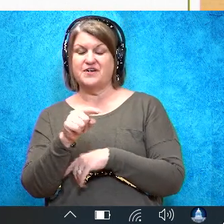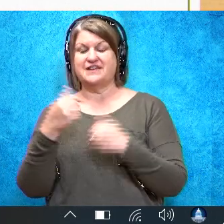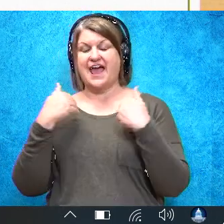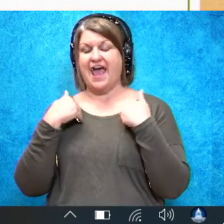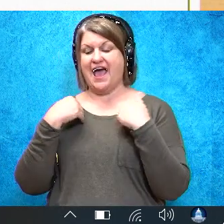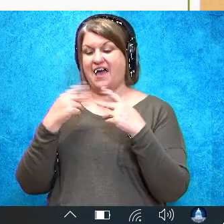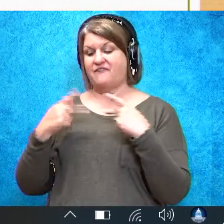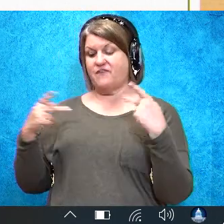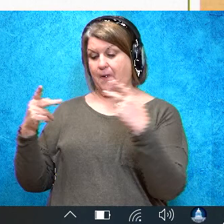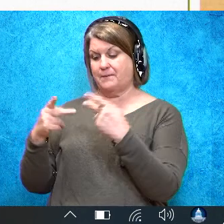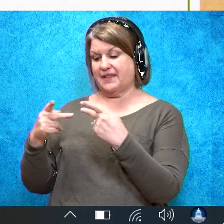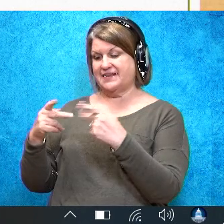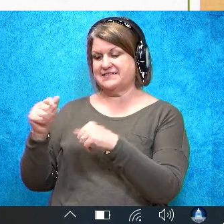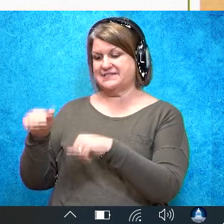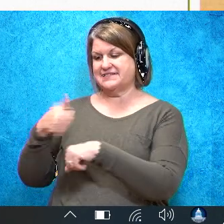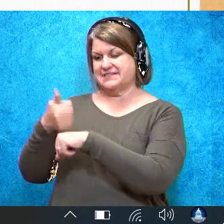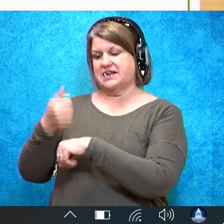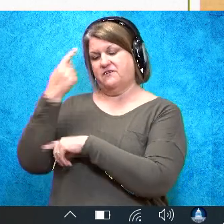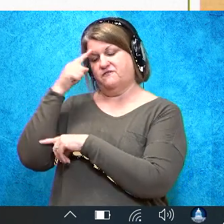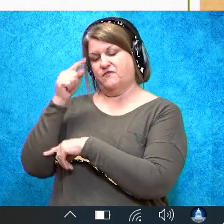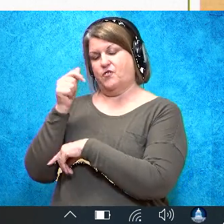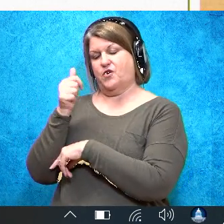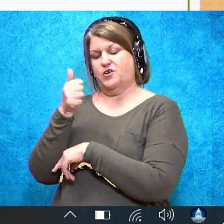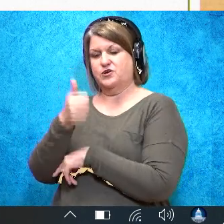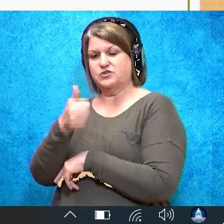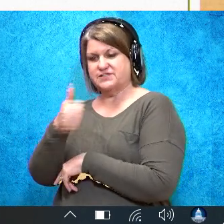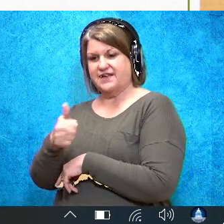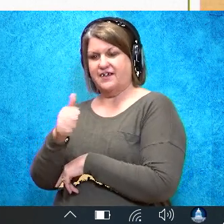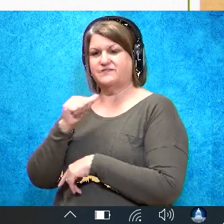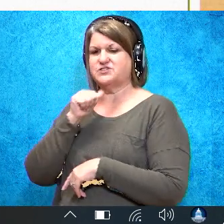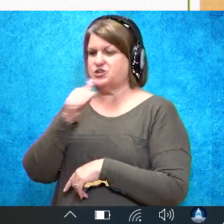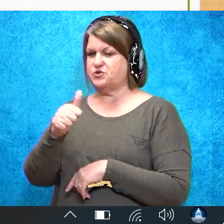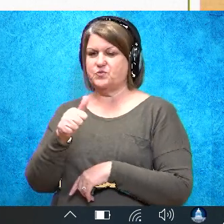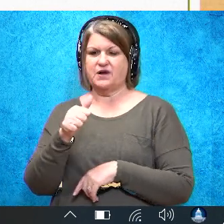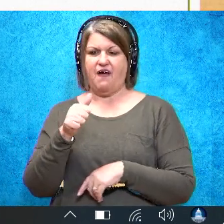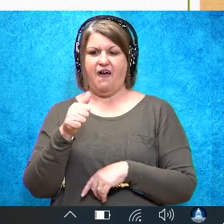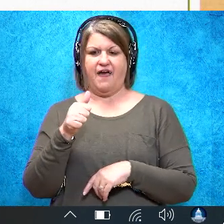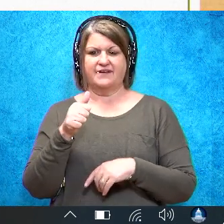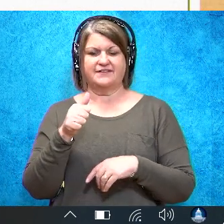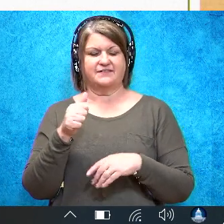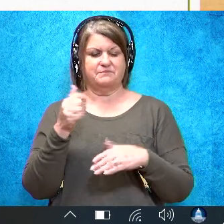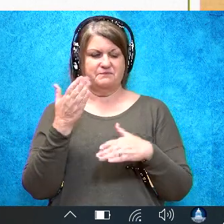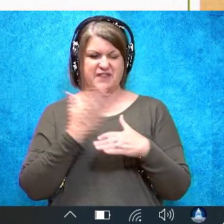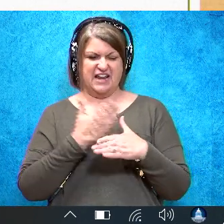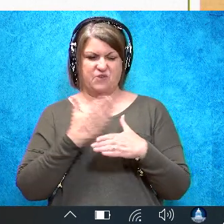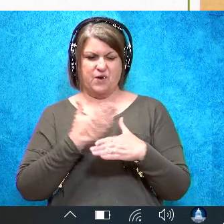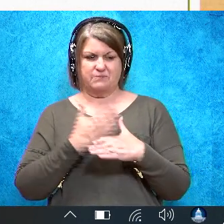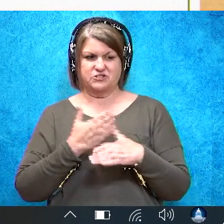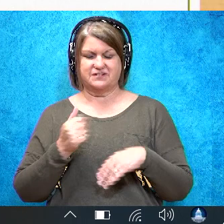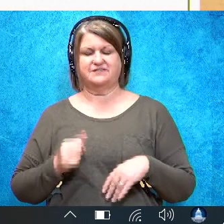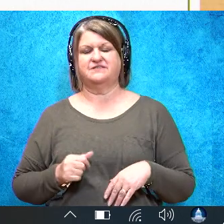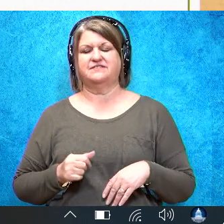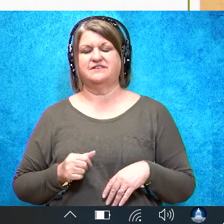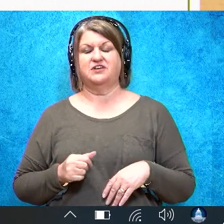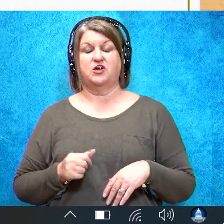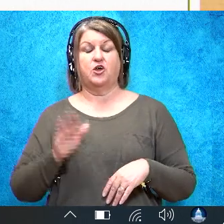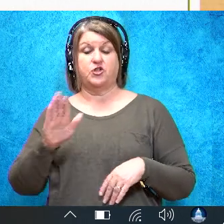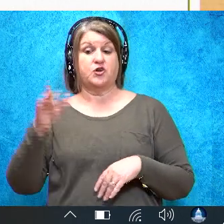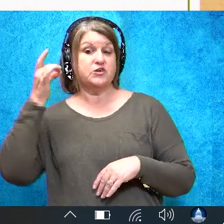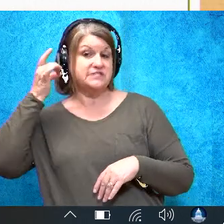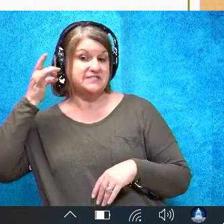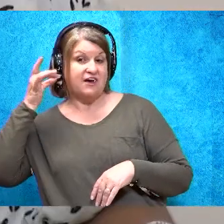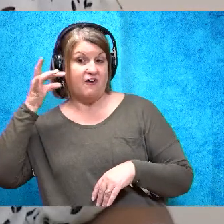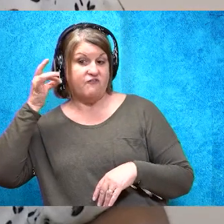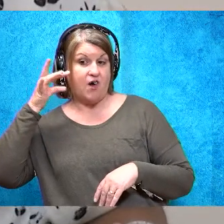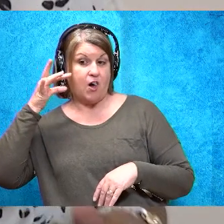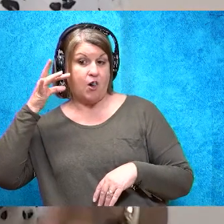that you can have uninterrupted course time. Turning off or silencing your cell phone or even putting